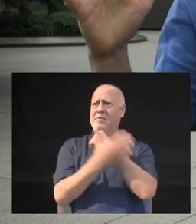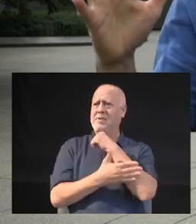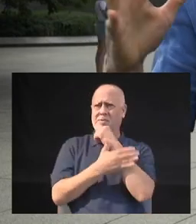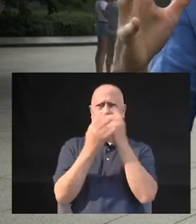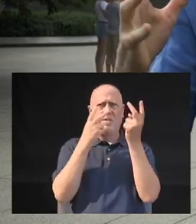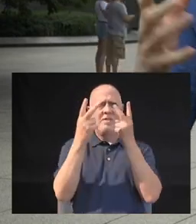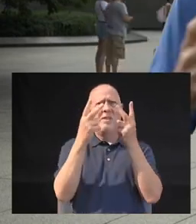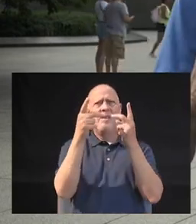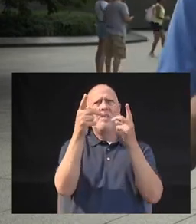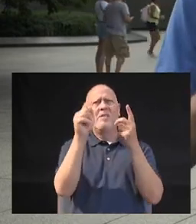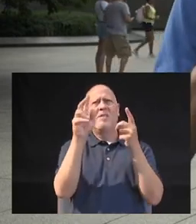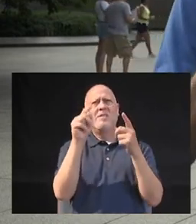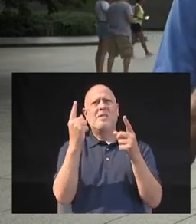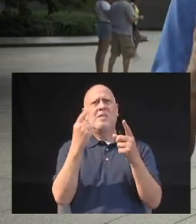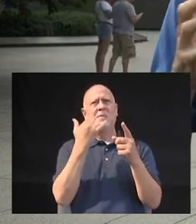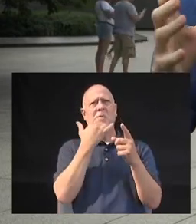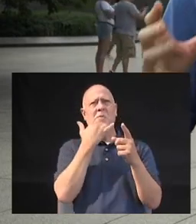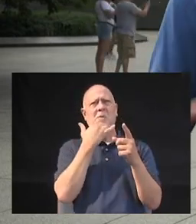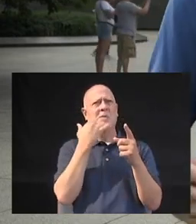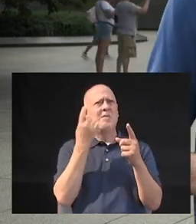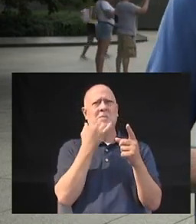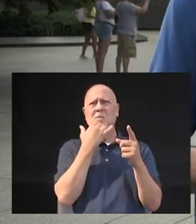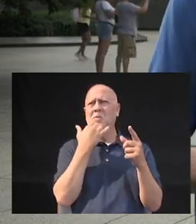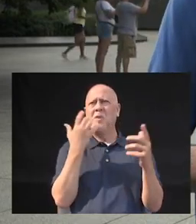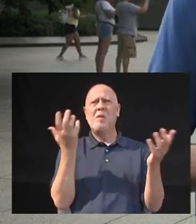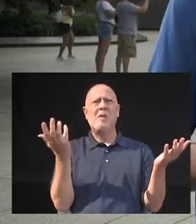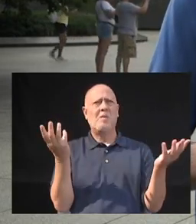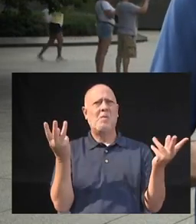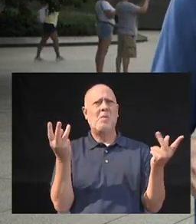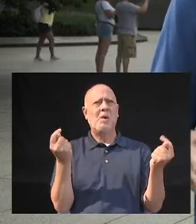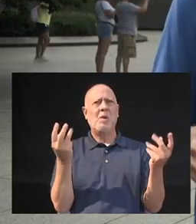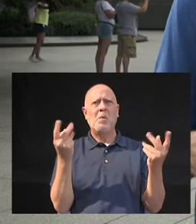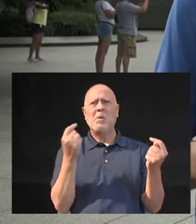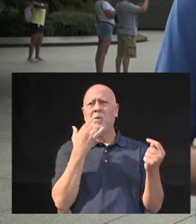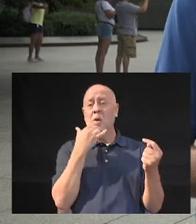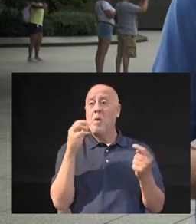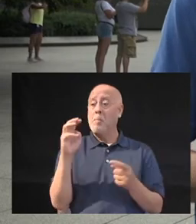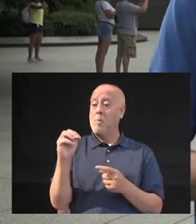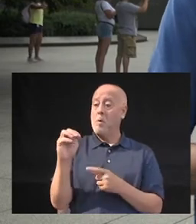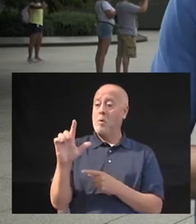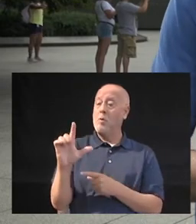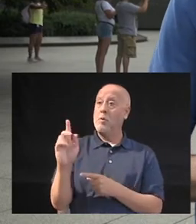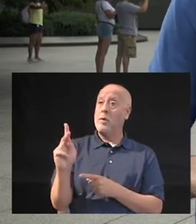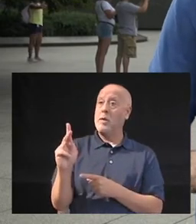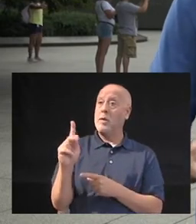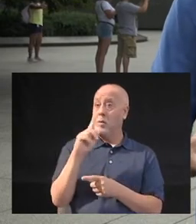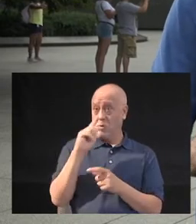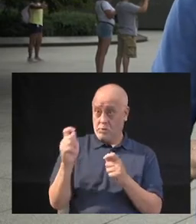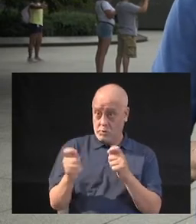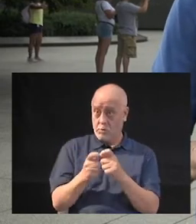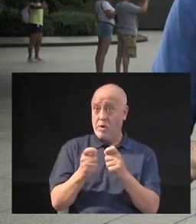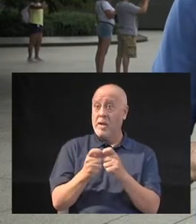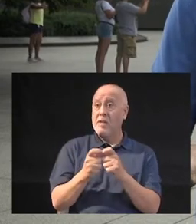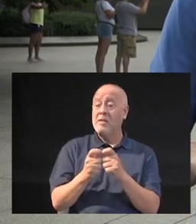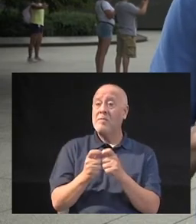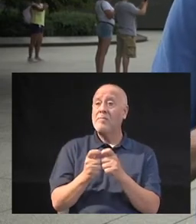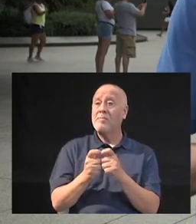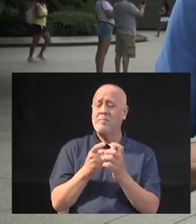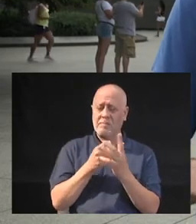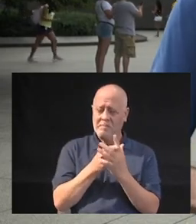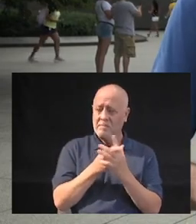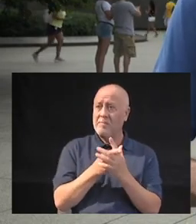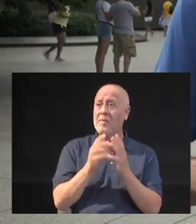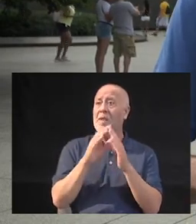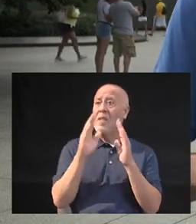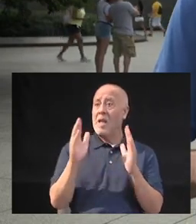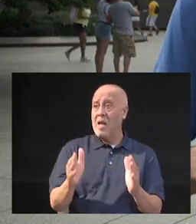the TV set and say, you know, something's definitely wrong here. Martin Luther King was threatened. He was, his house